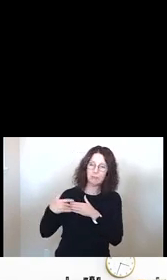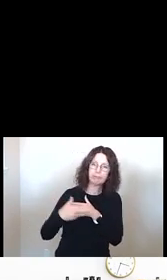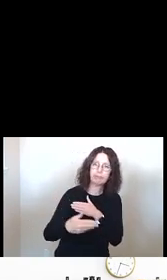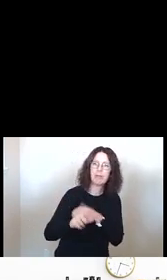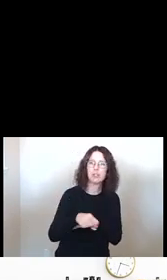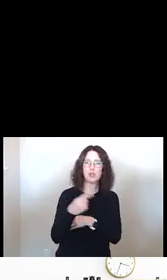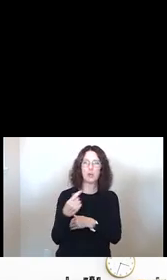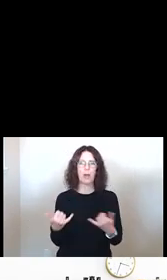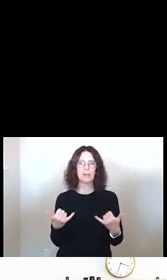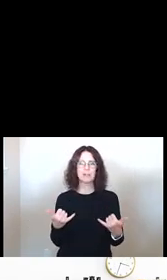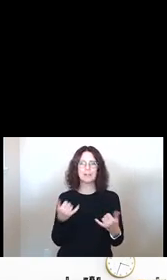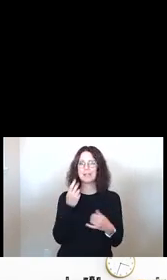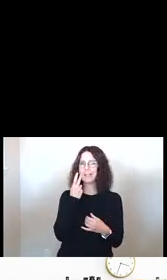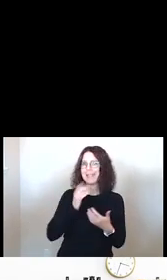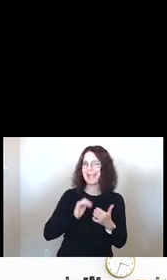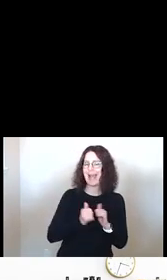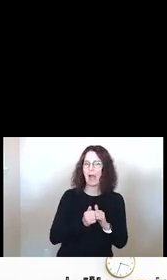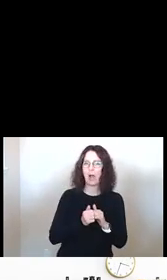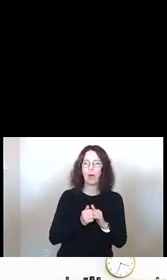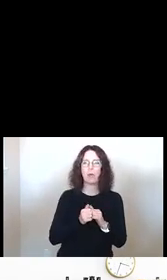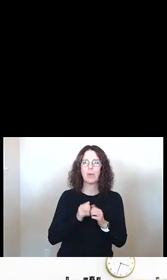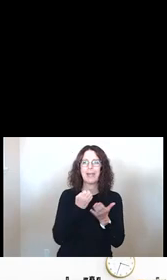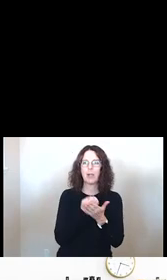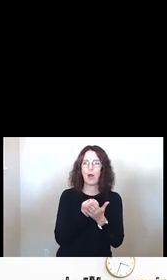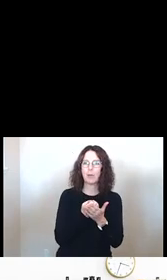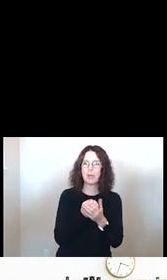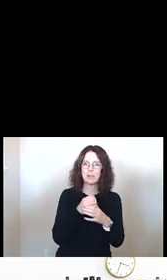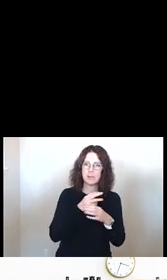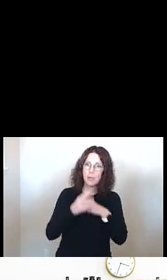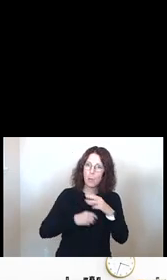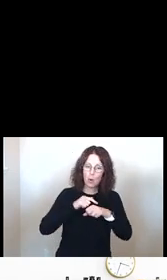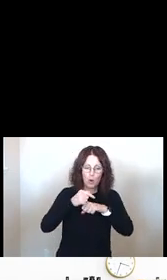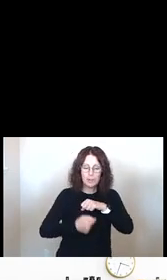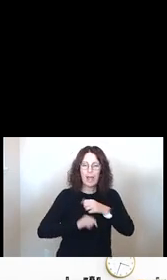the world have evolved to the present.